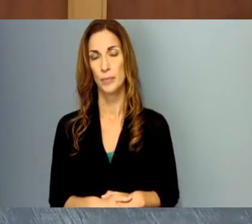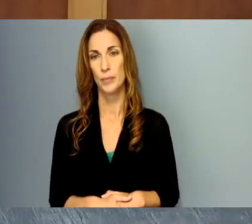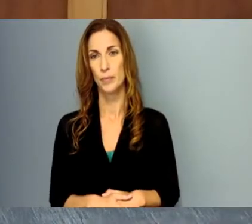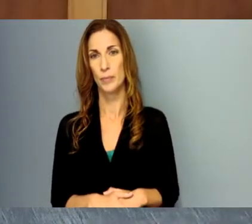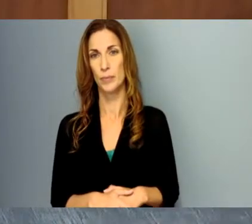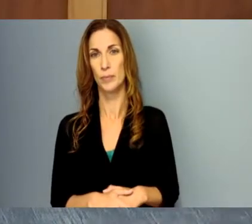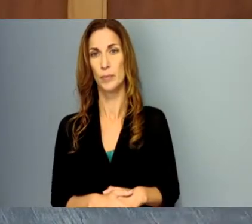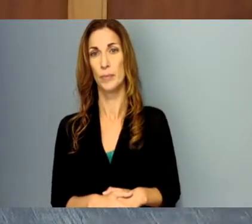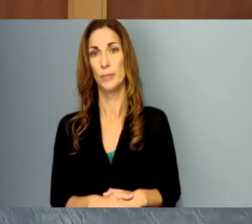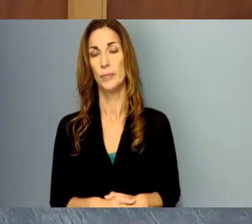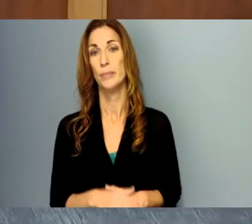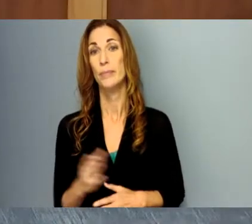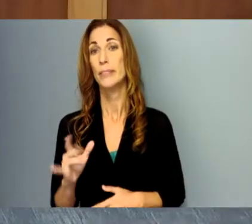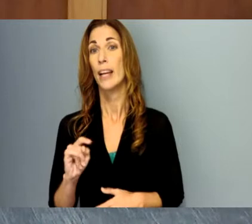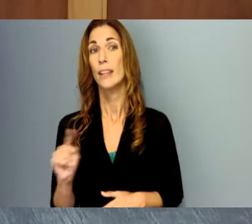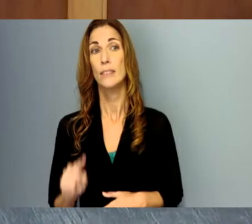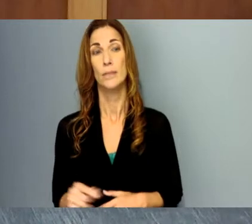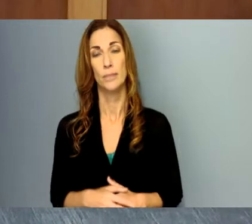Lori Katz.